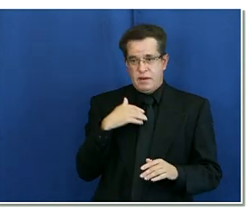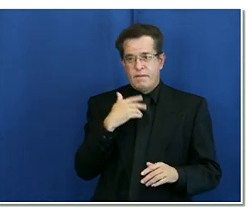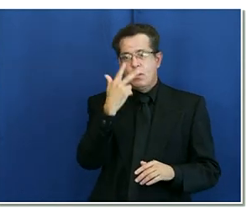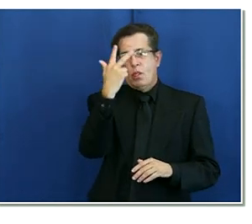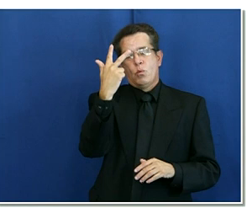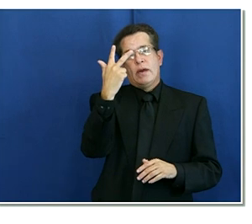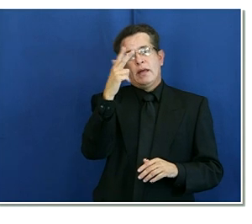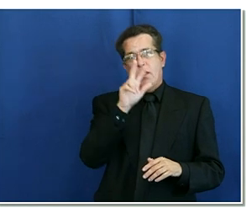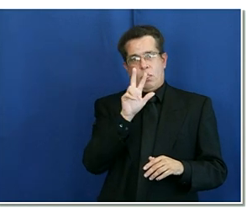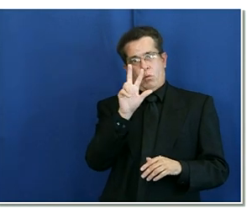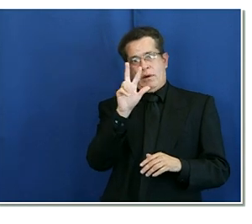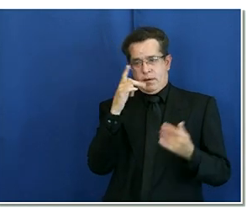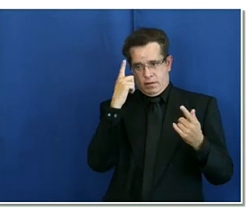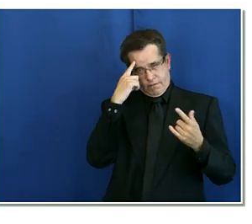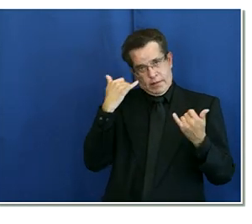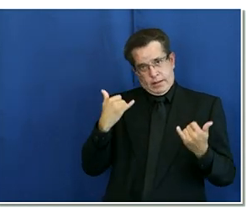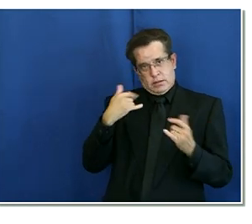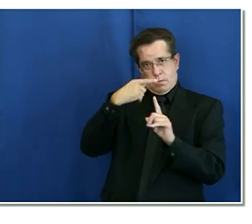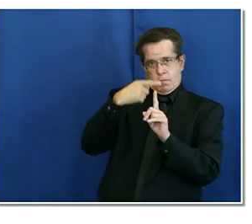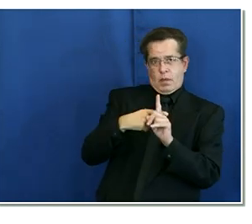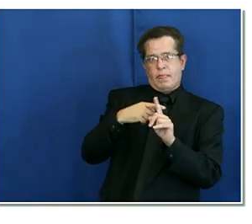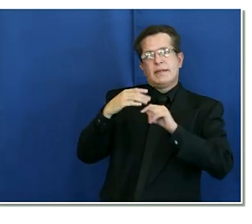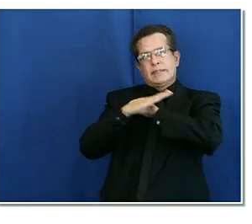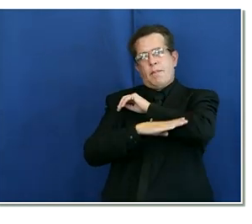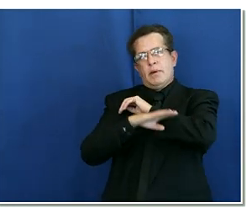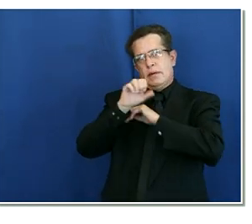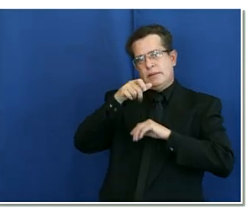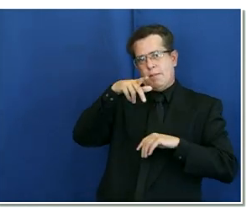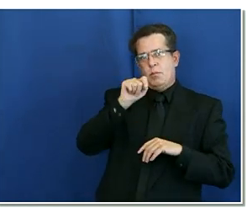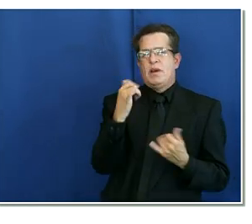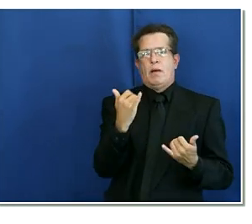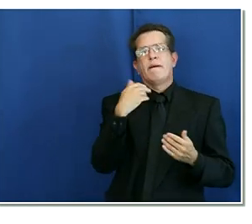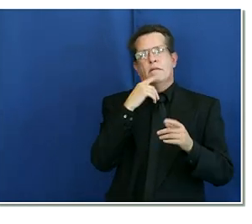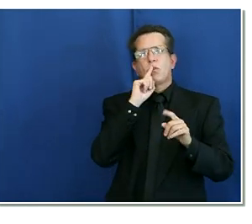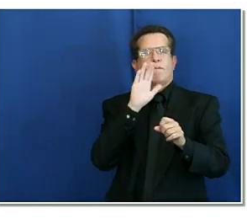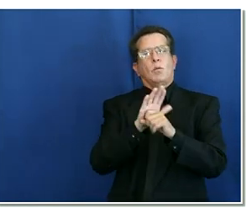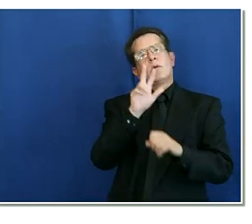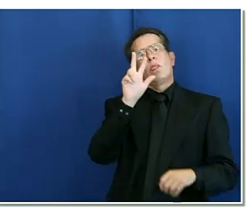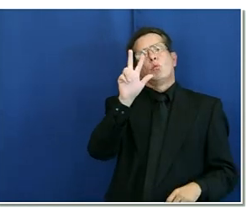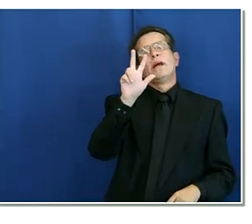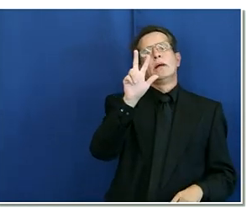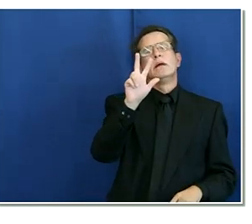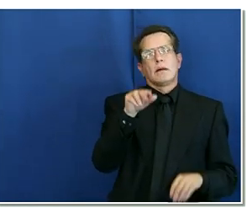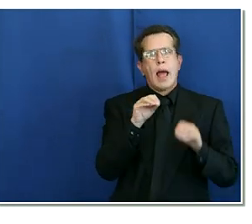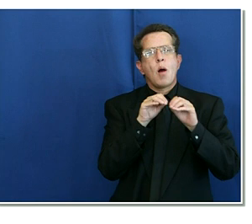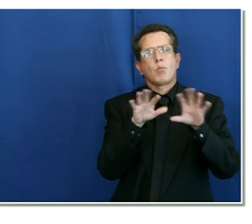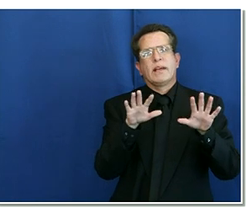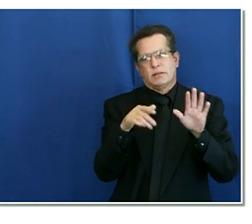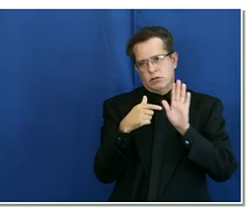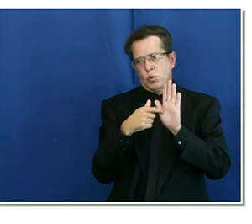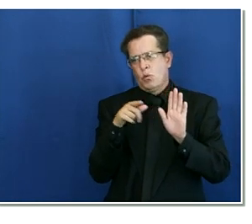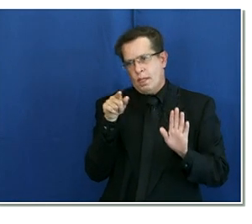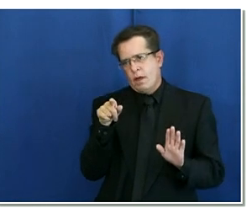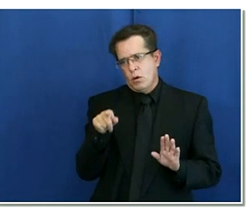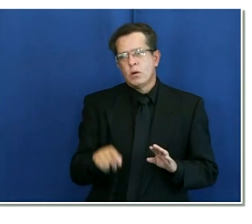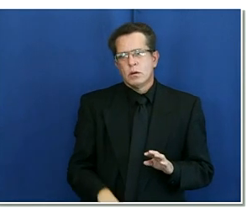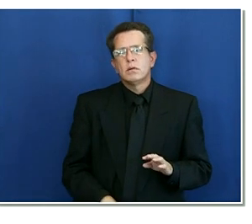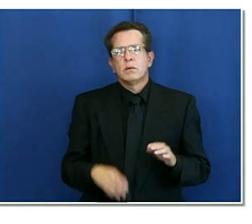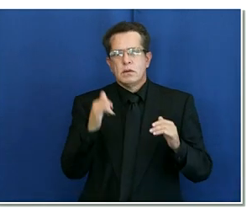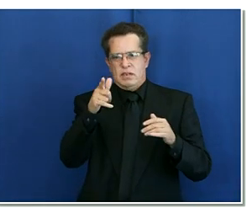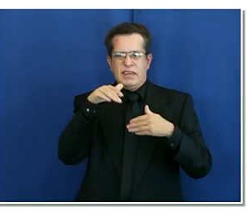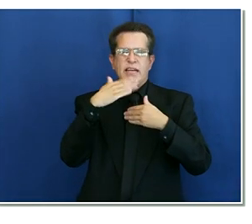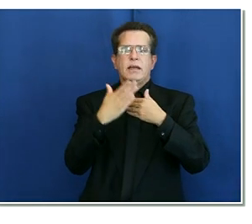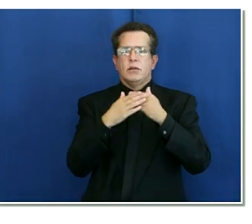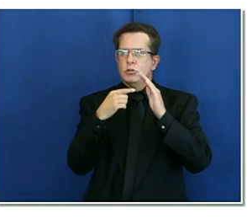been confirmed for the month of September, as is cited here. This slide, the next slide, shows